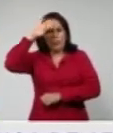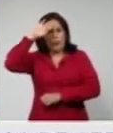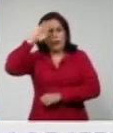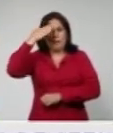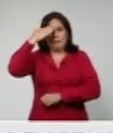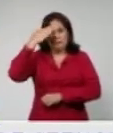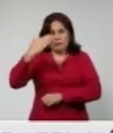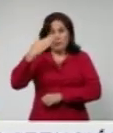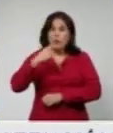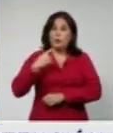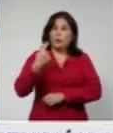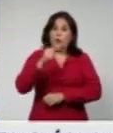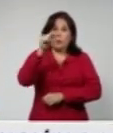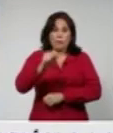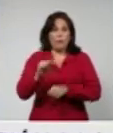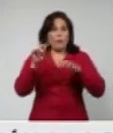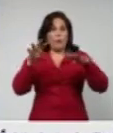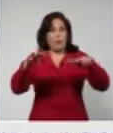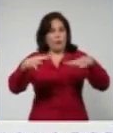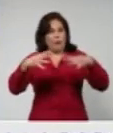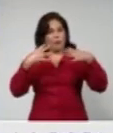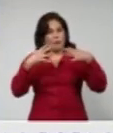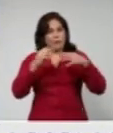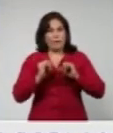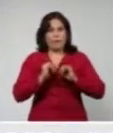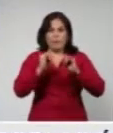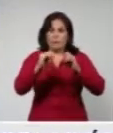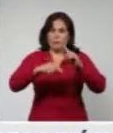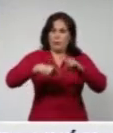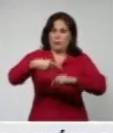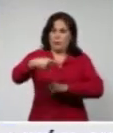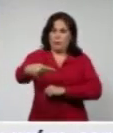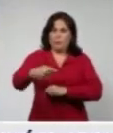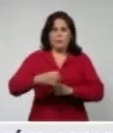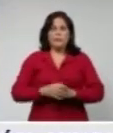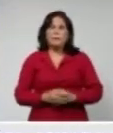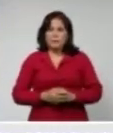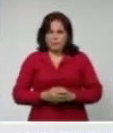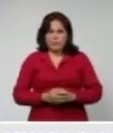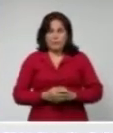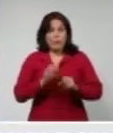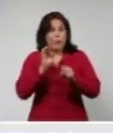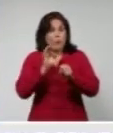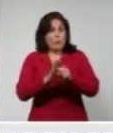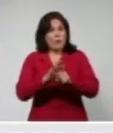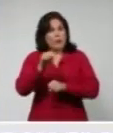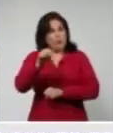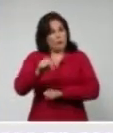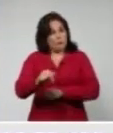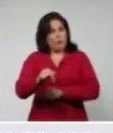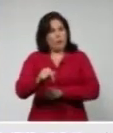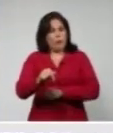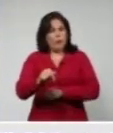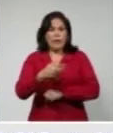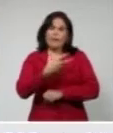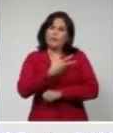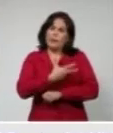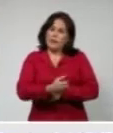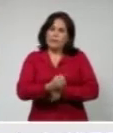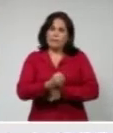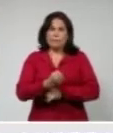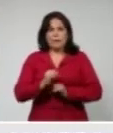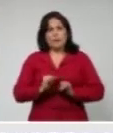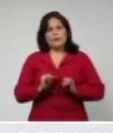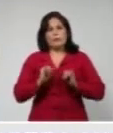our sign language interpreter, and to everyone tuned in to this briefing. We